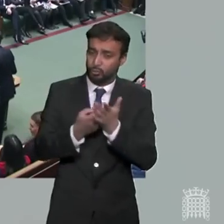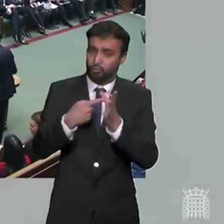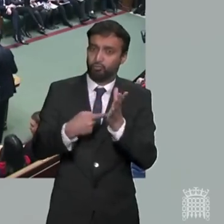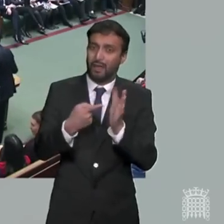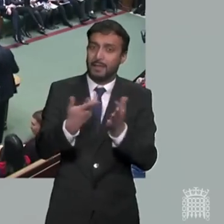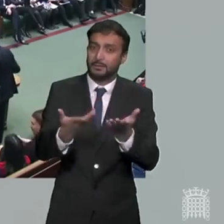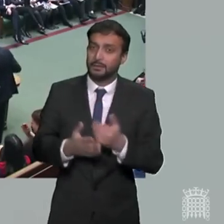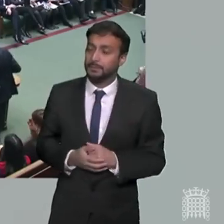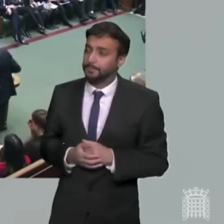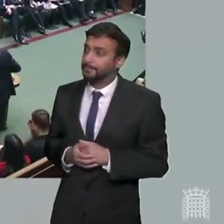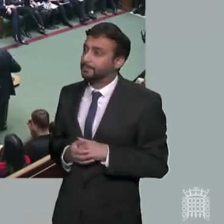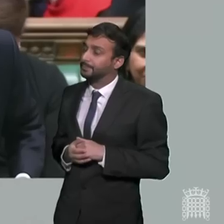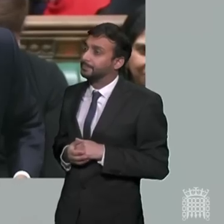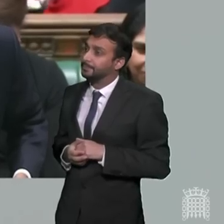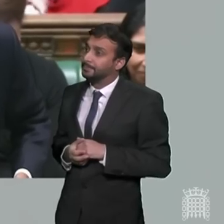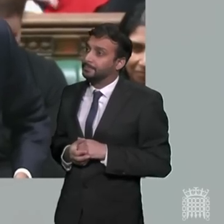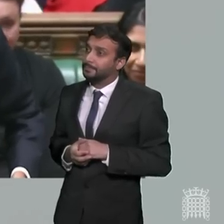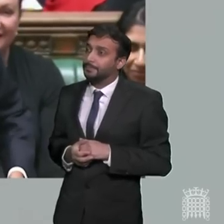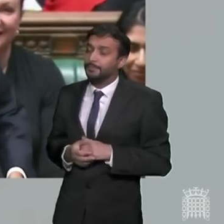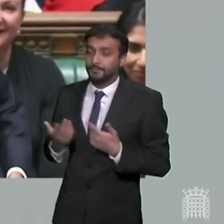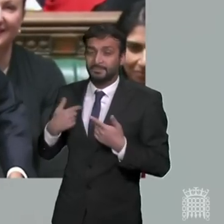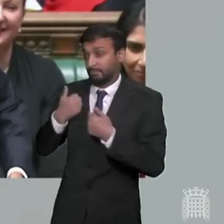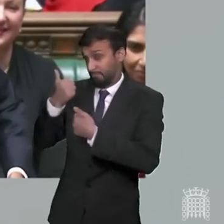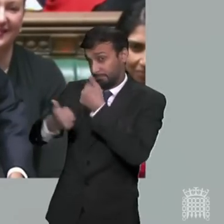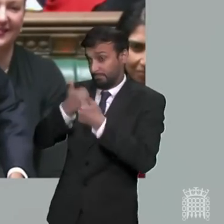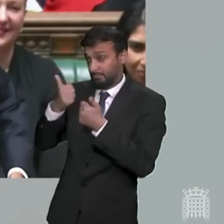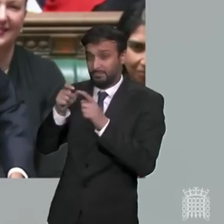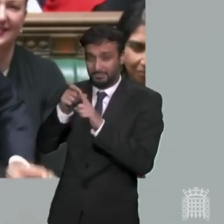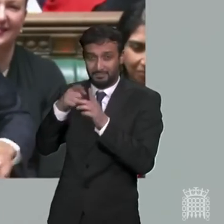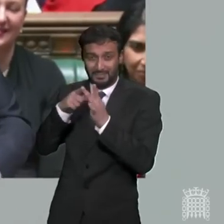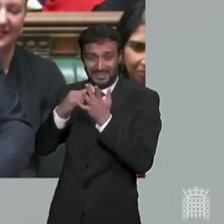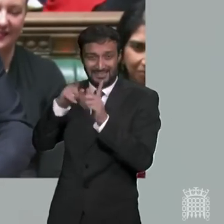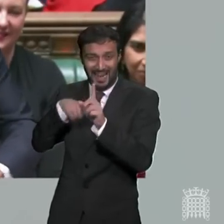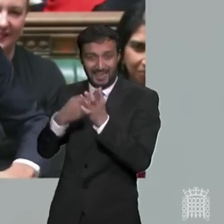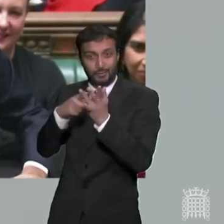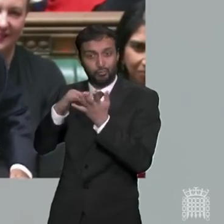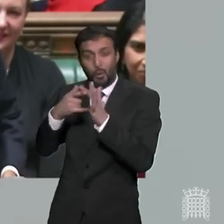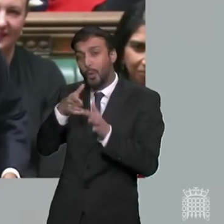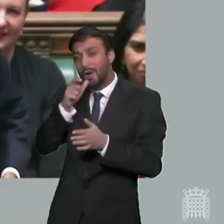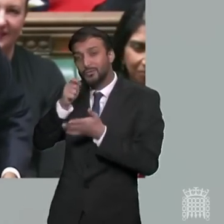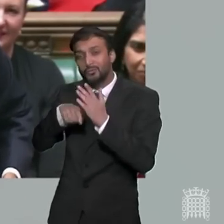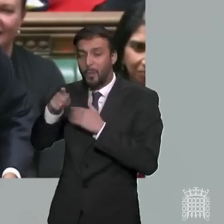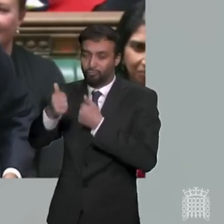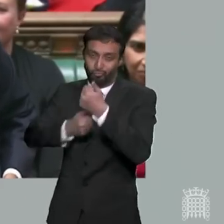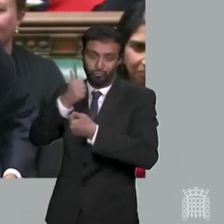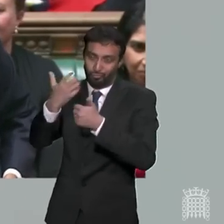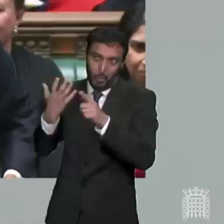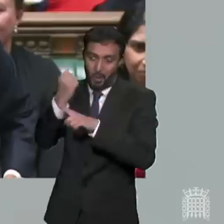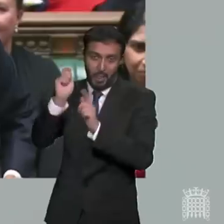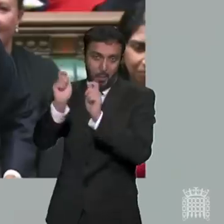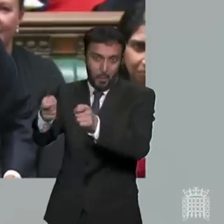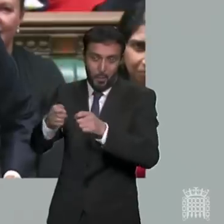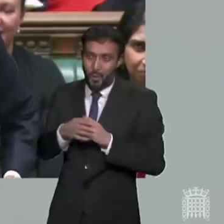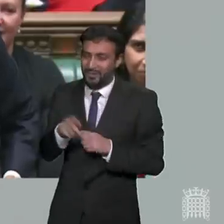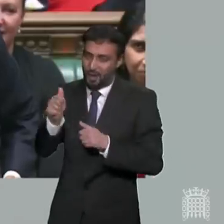Well, Mr. Speaker, can I congratulate Daisy Rose for winning their award and being the beating heart of their high street? I very